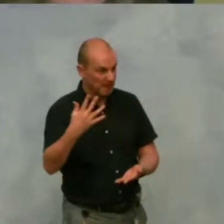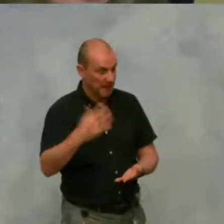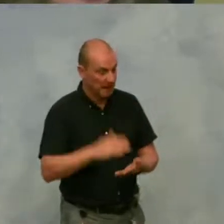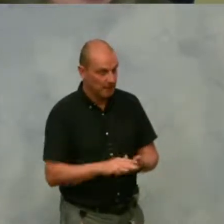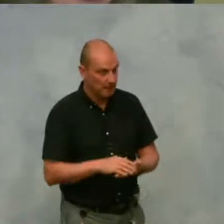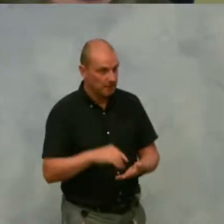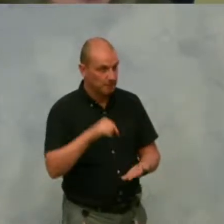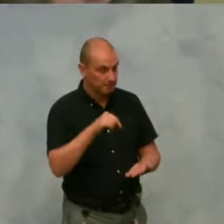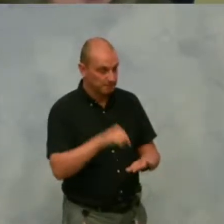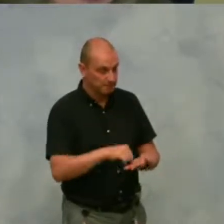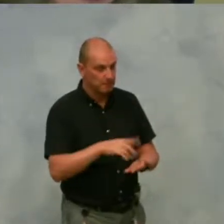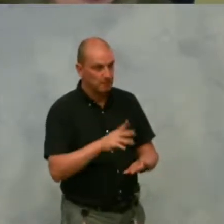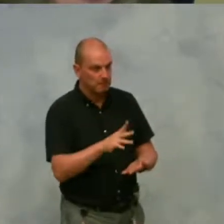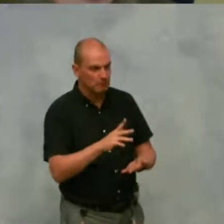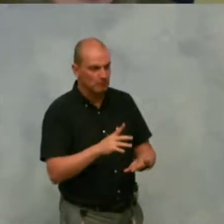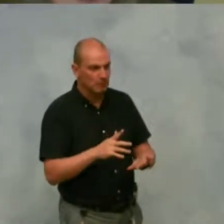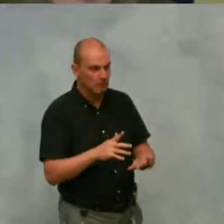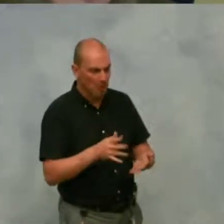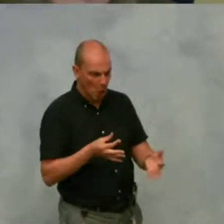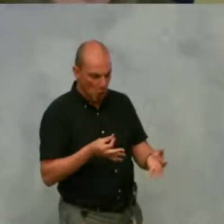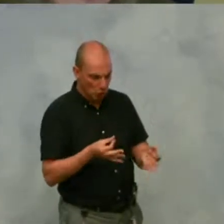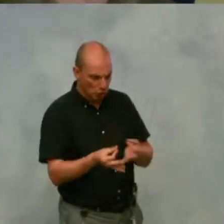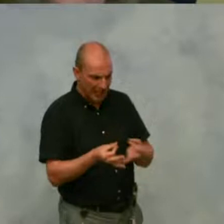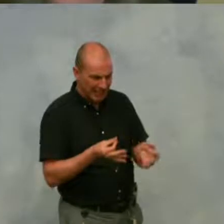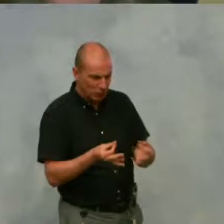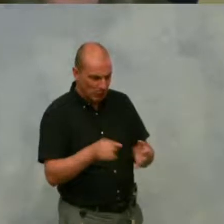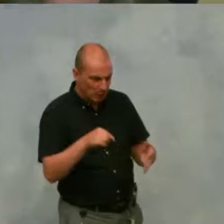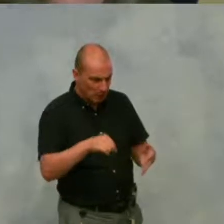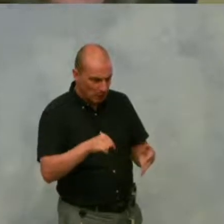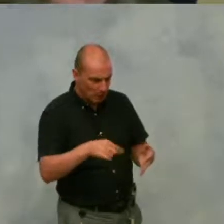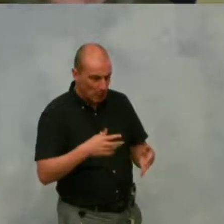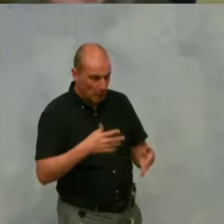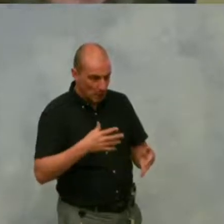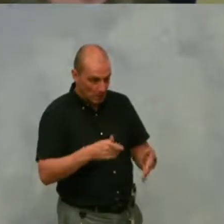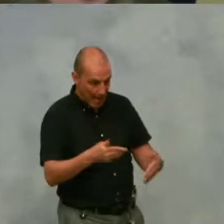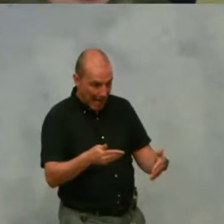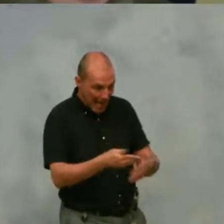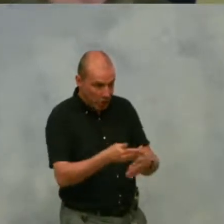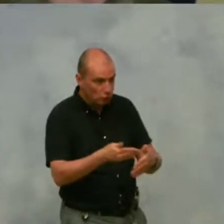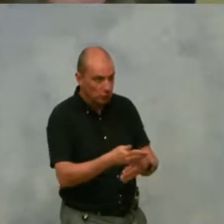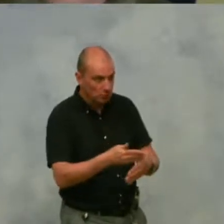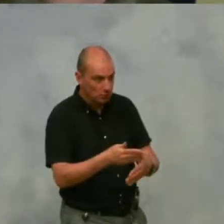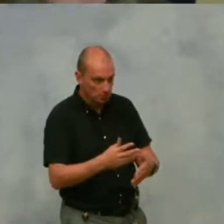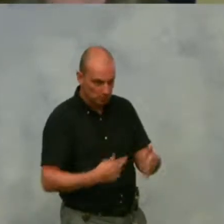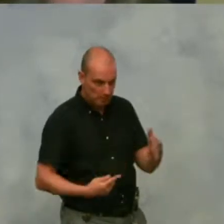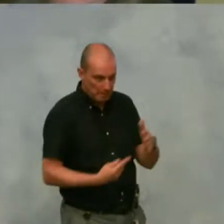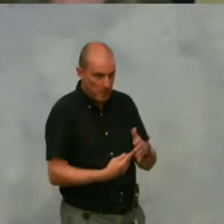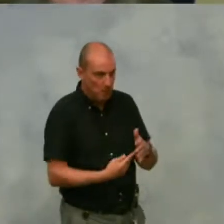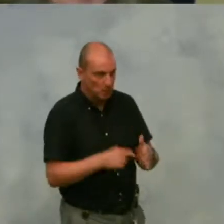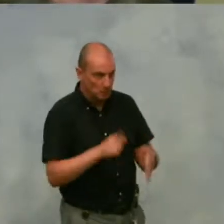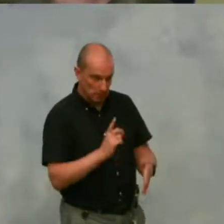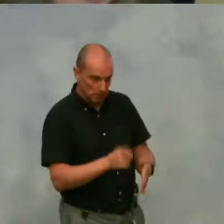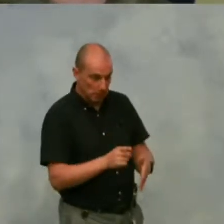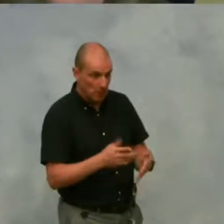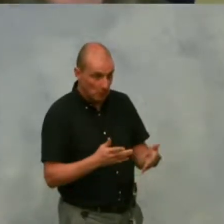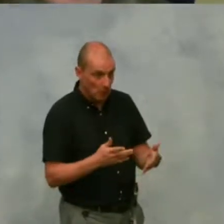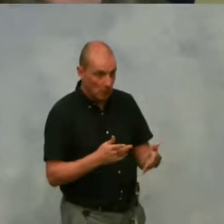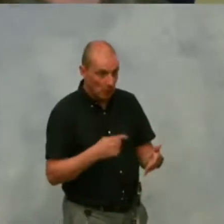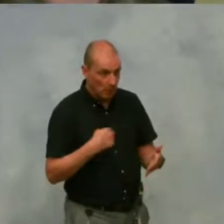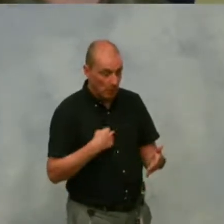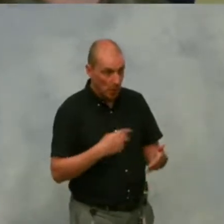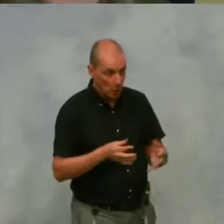key strategic actions that we feel are necessary. The original workforce strategy for the Council was presented